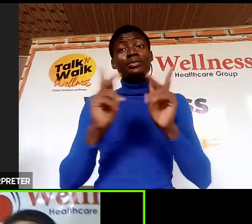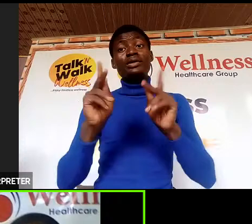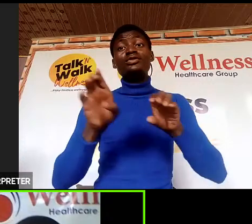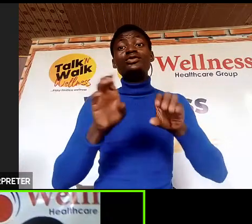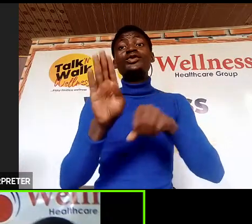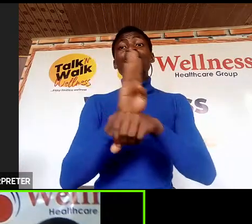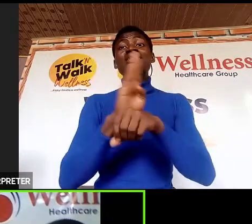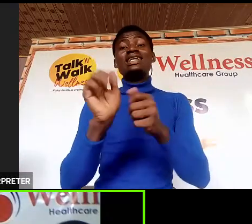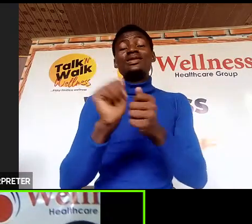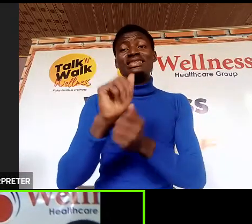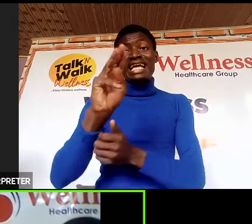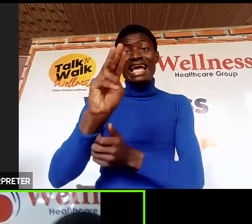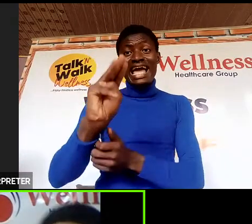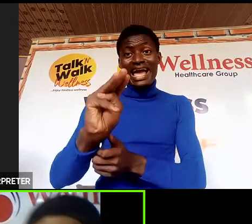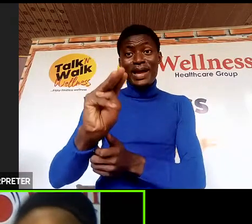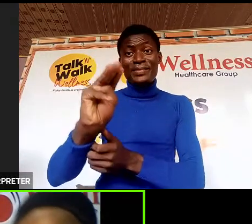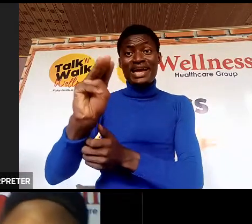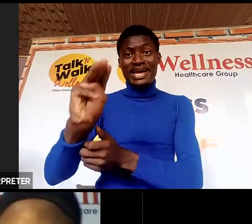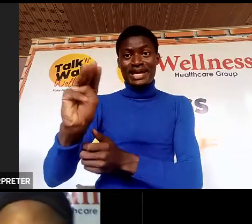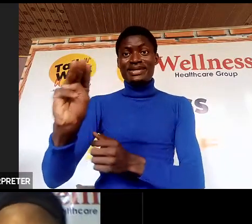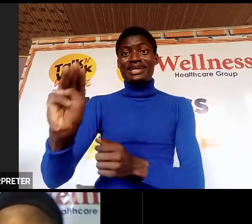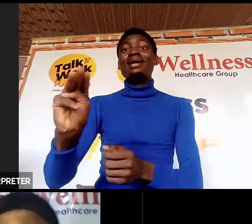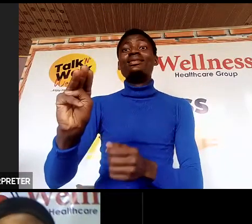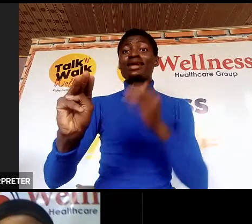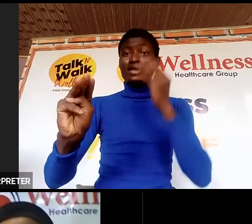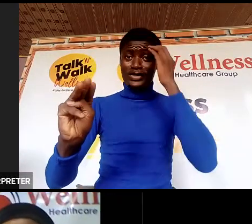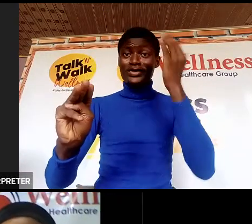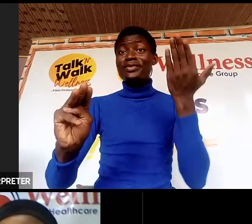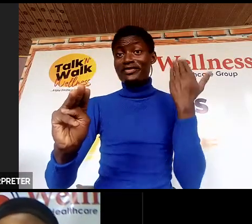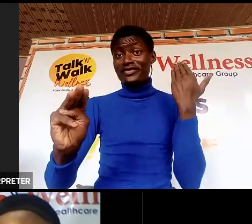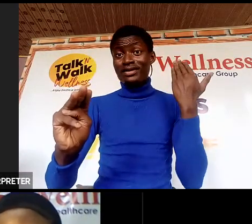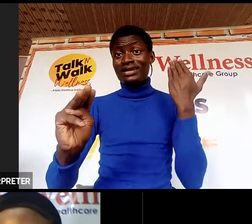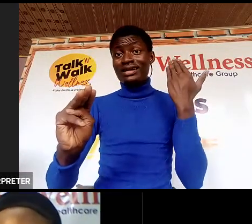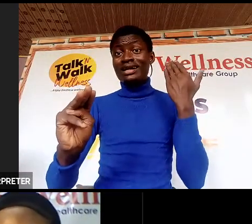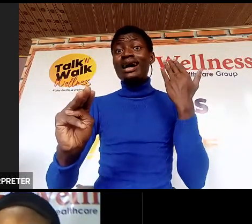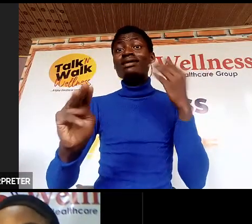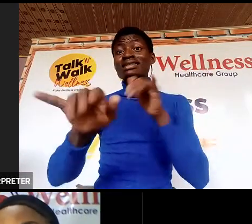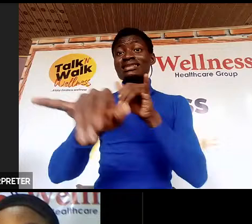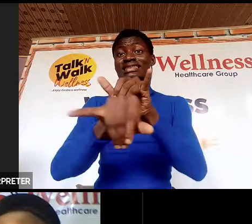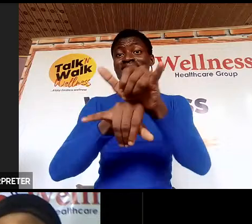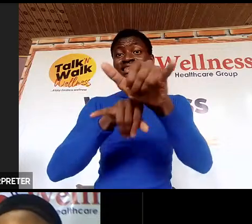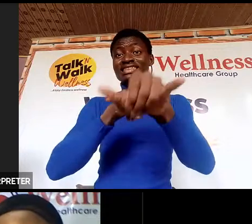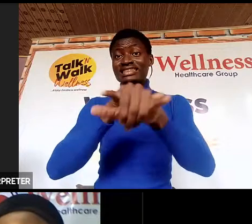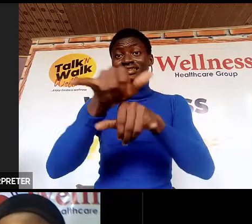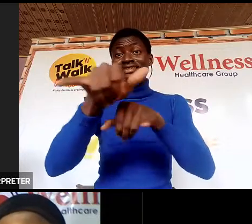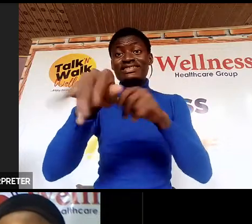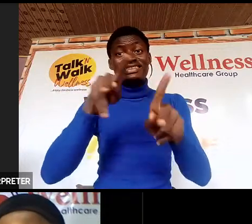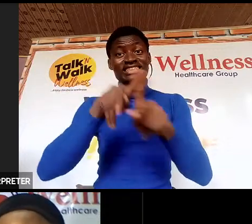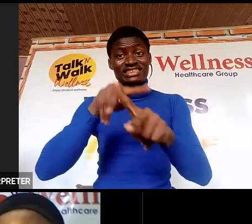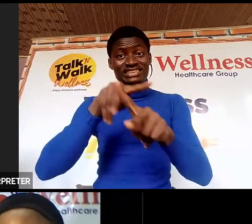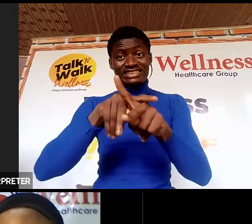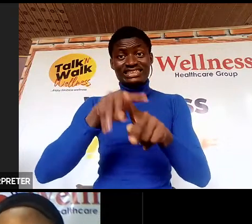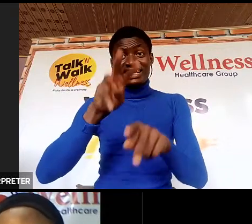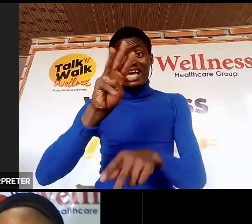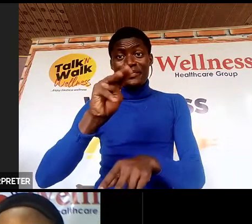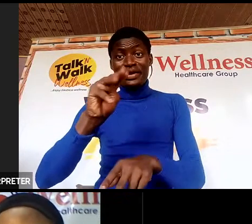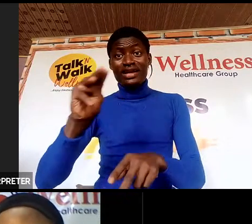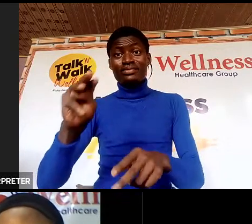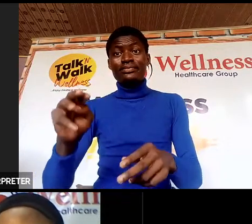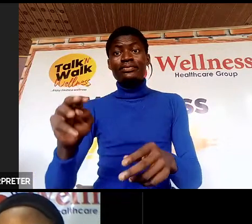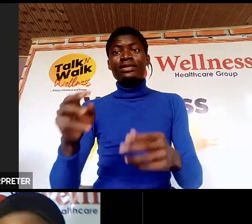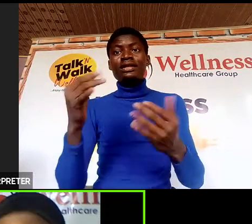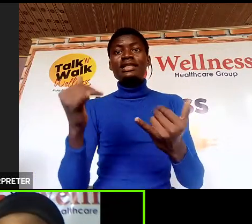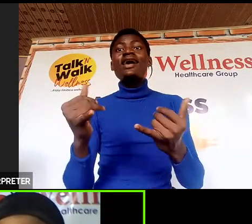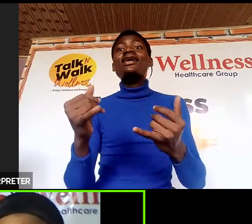let me make this point. Some people actually made money, and if another scheme comes up tomorrow, they will still put their money. Someone